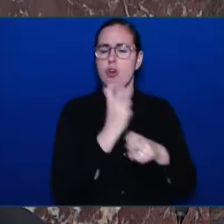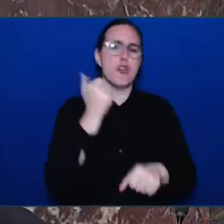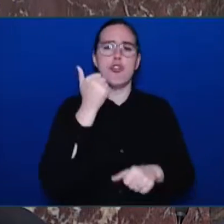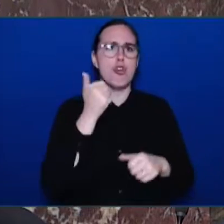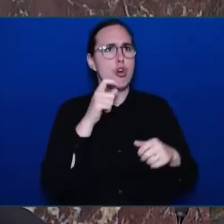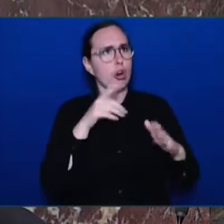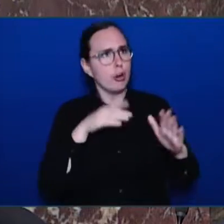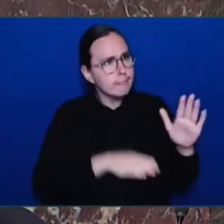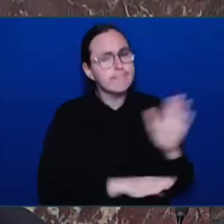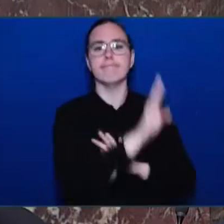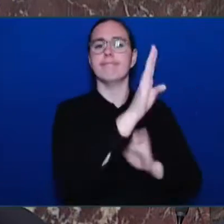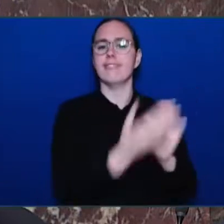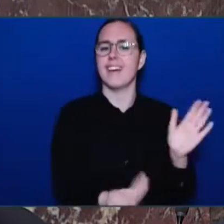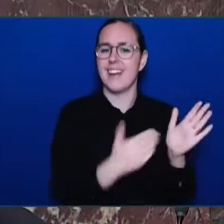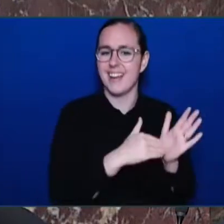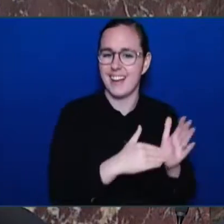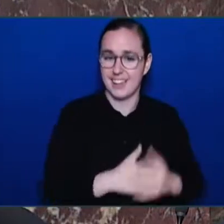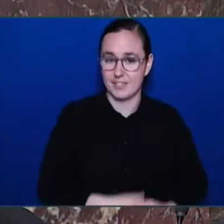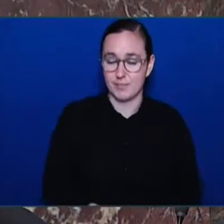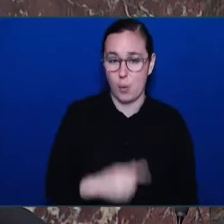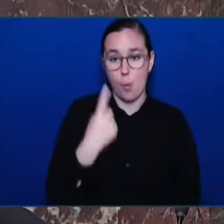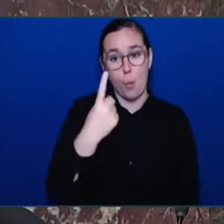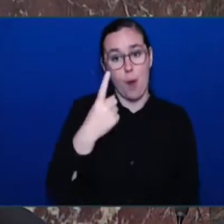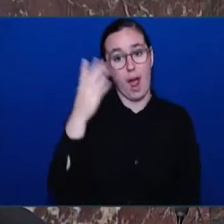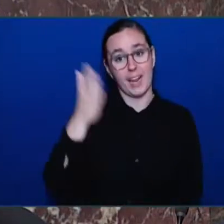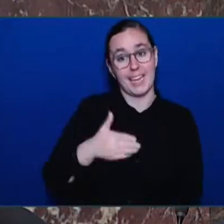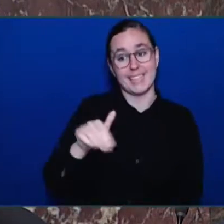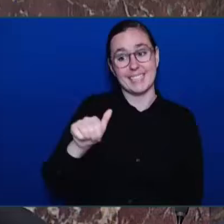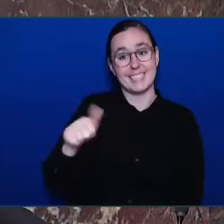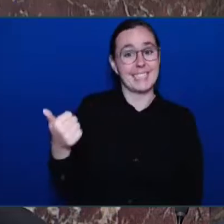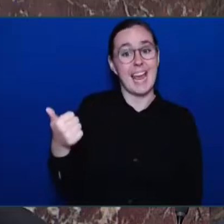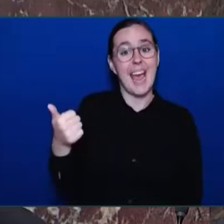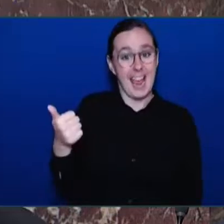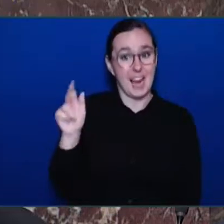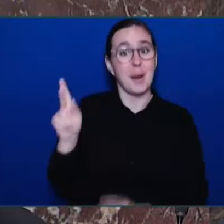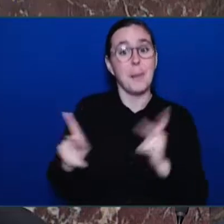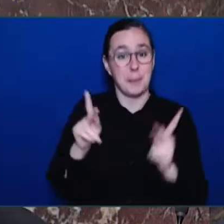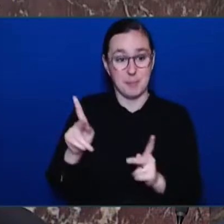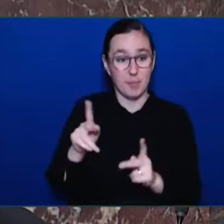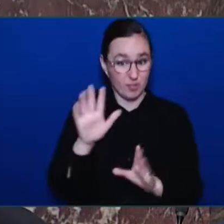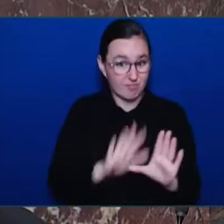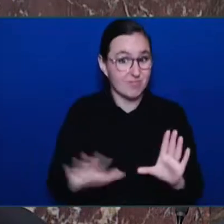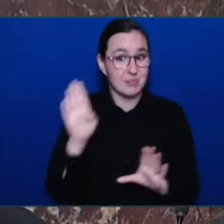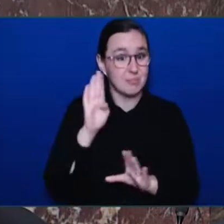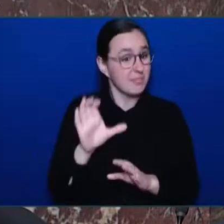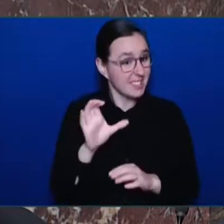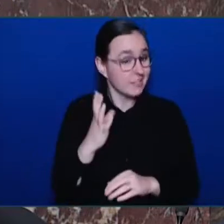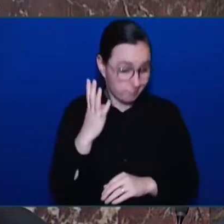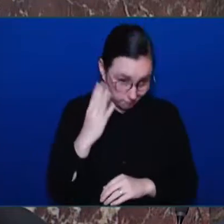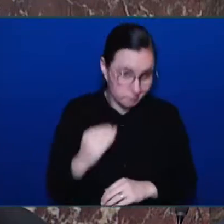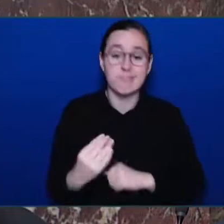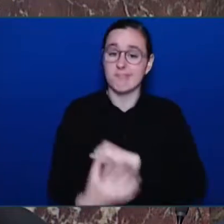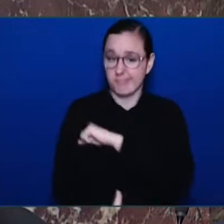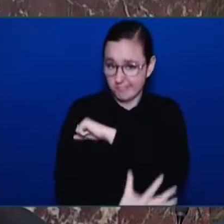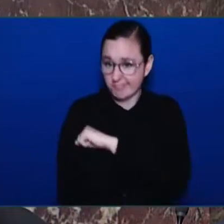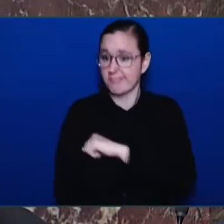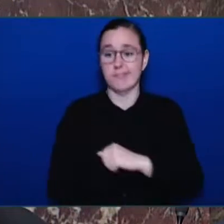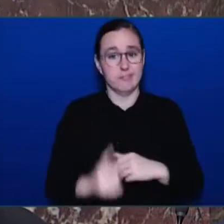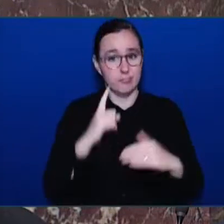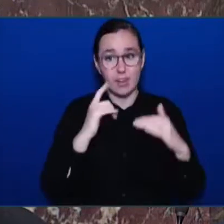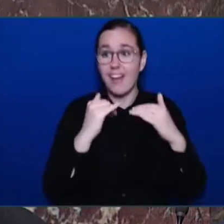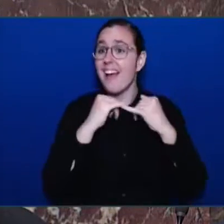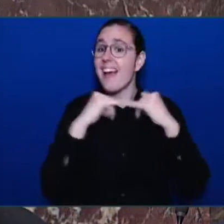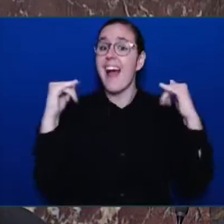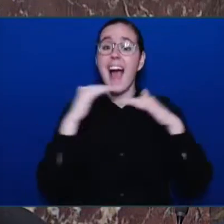poverty. Those who receive assistance to afford daily necessities are left with annual incomes of less than 50% of the